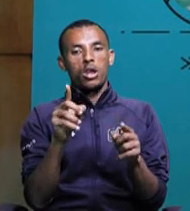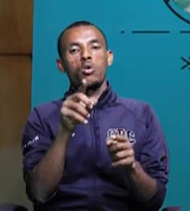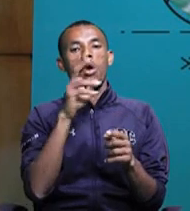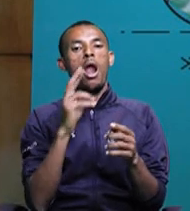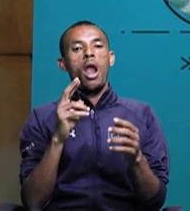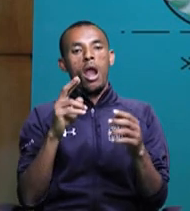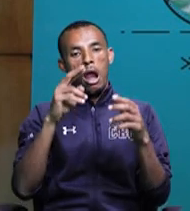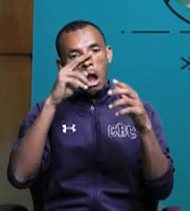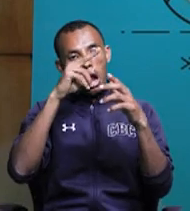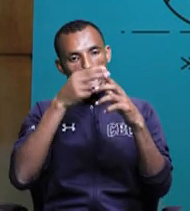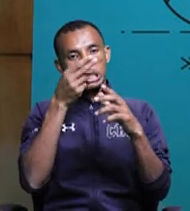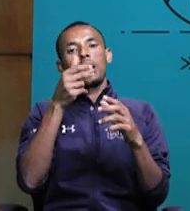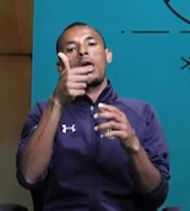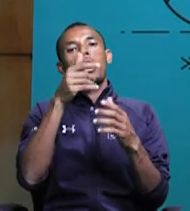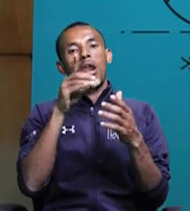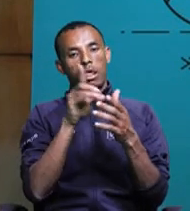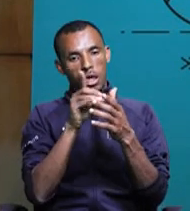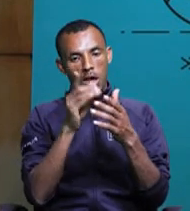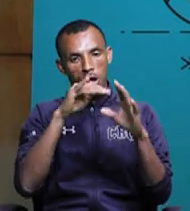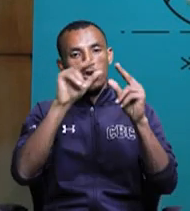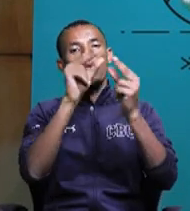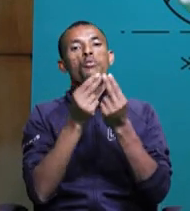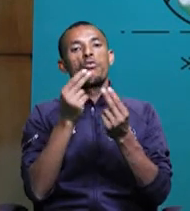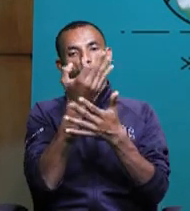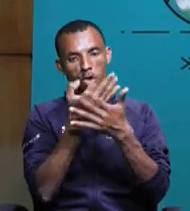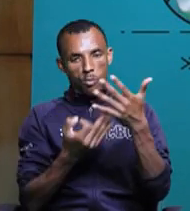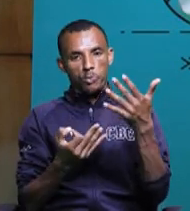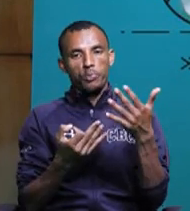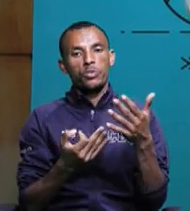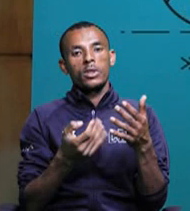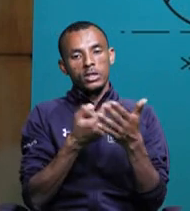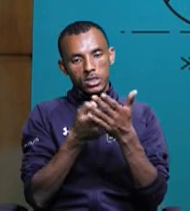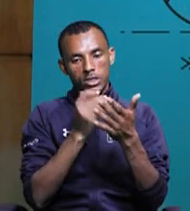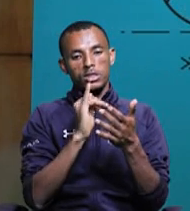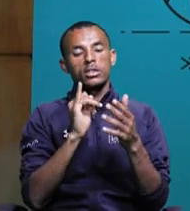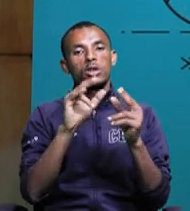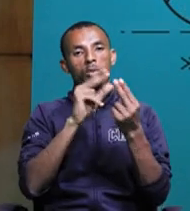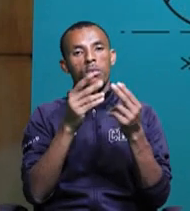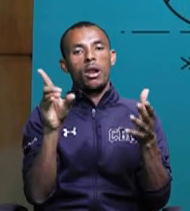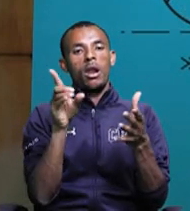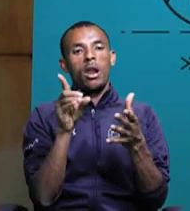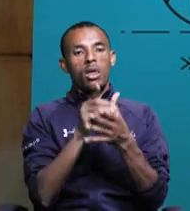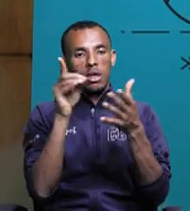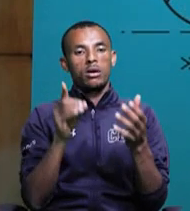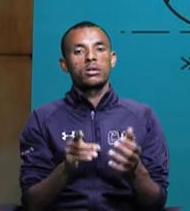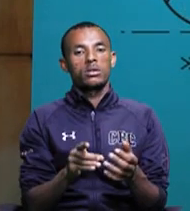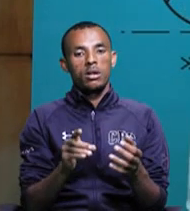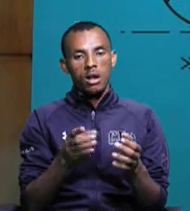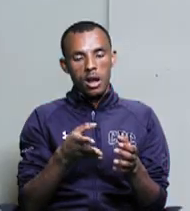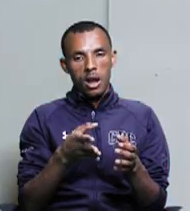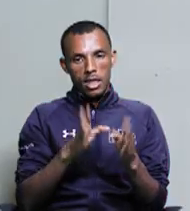arrange a data in a group form, that is grouped data, continuous. Let